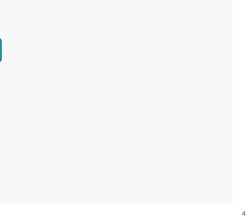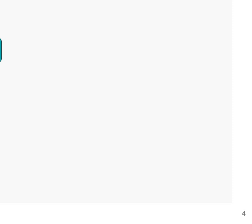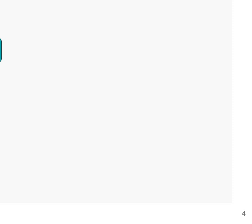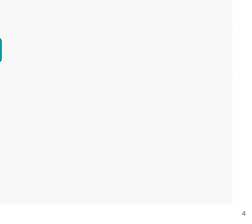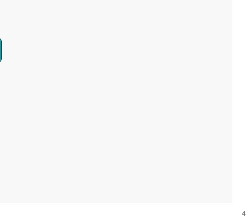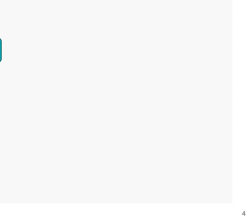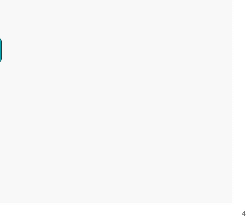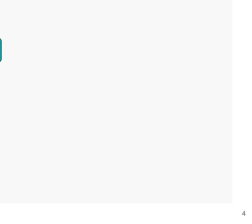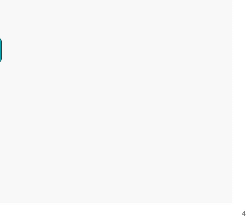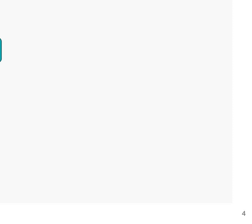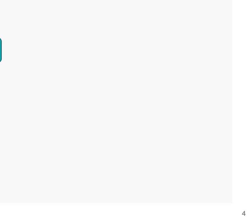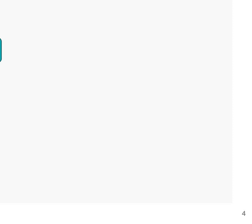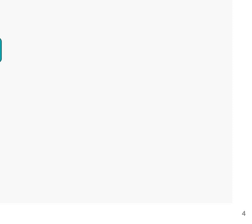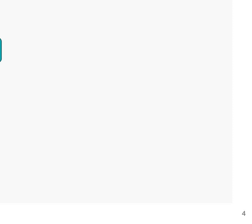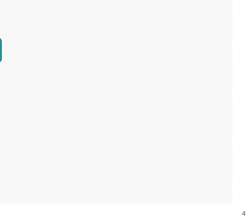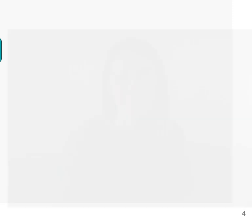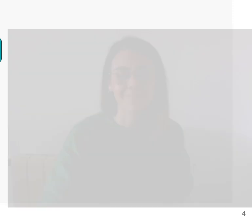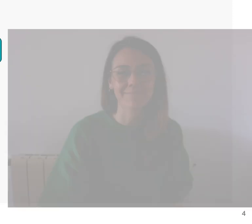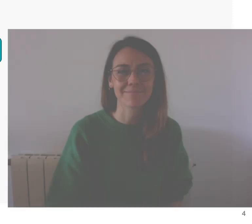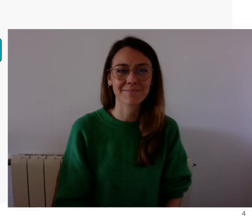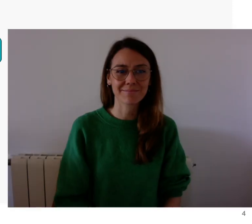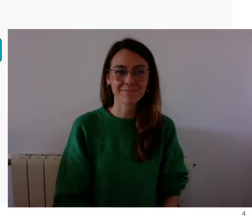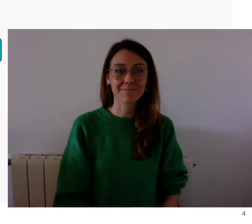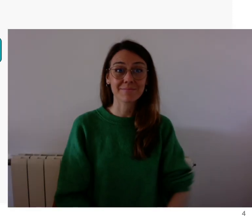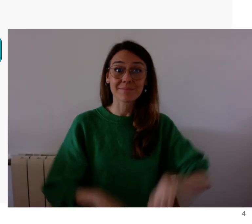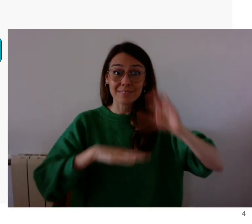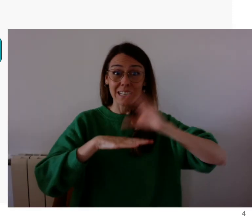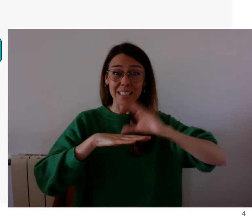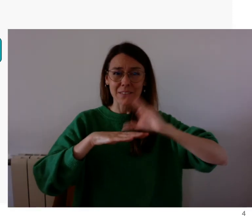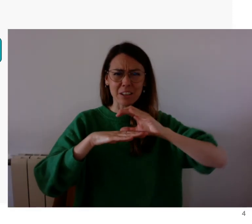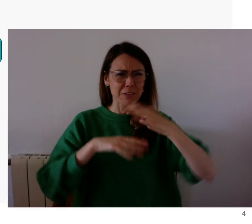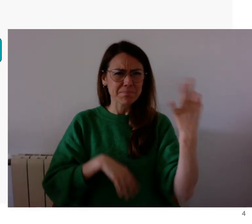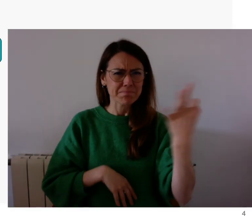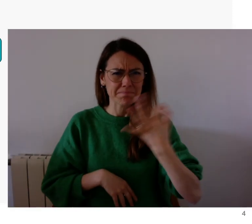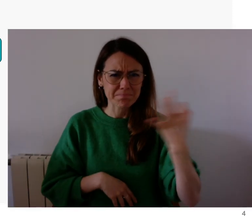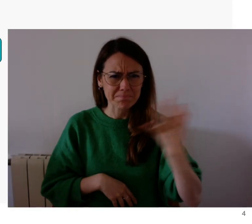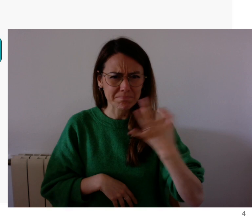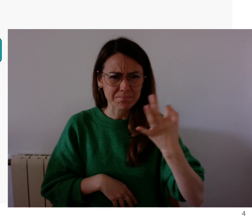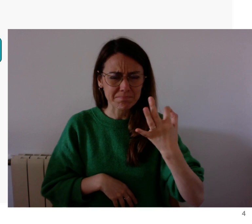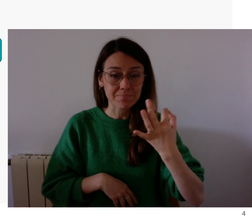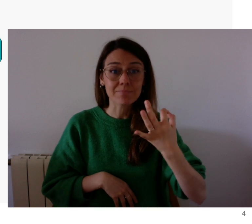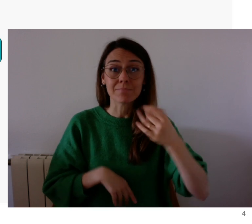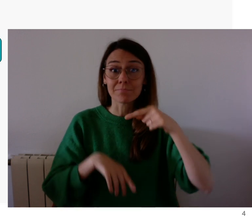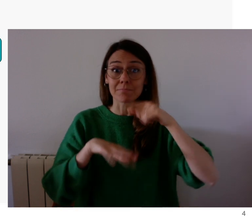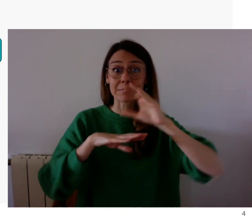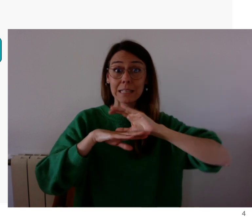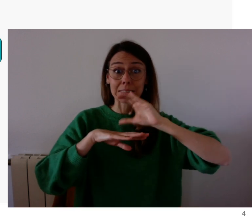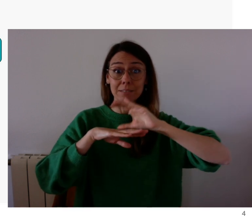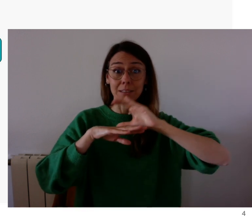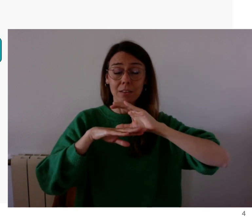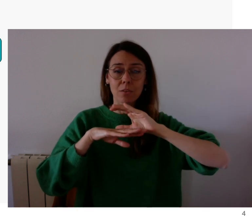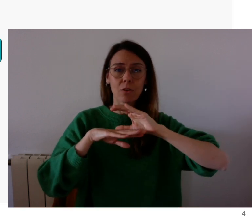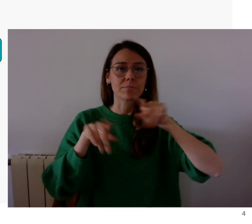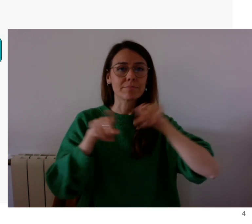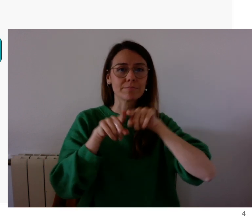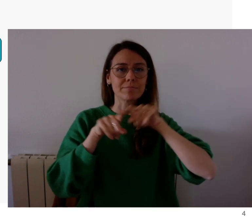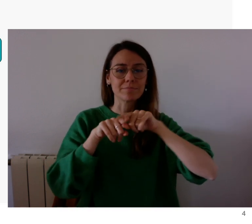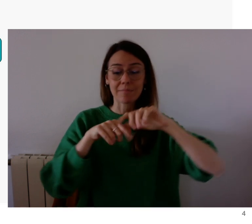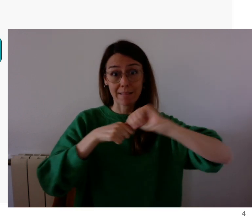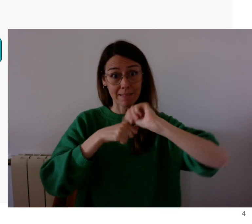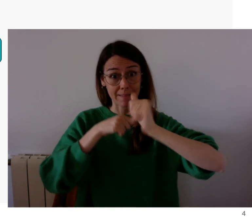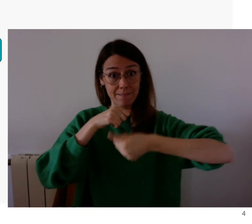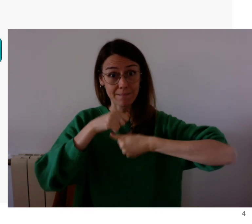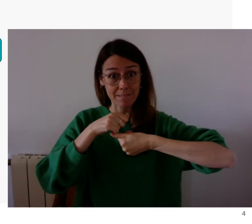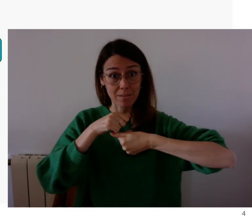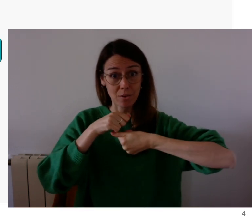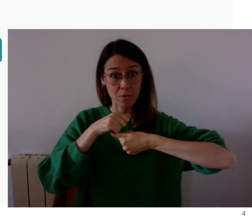So let's first introduce what classifier constructions are. So there are lexically specified